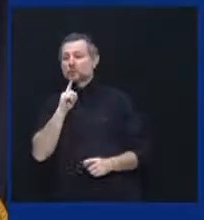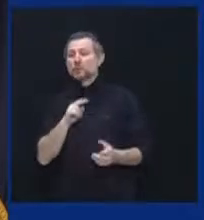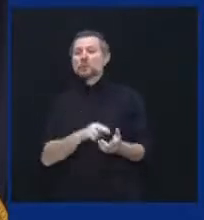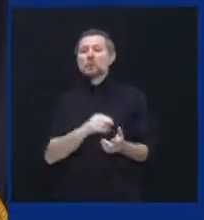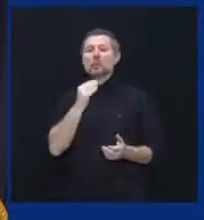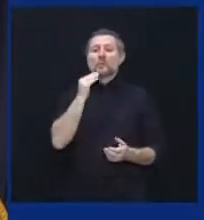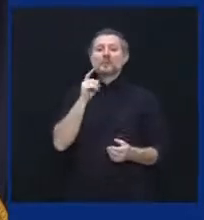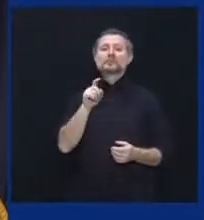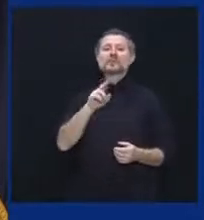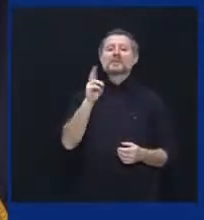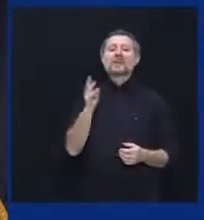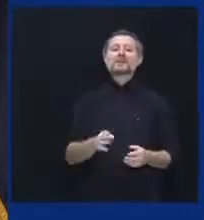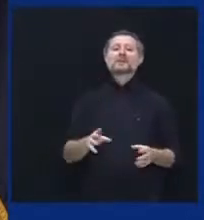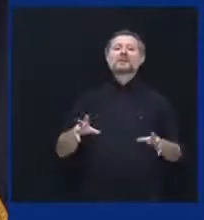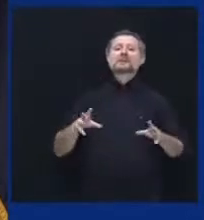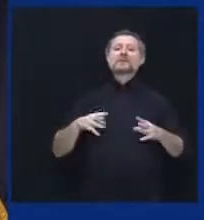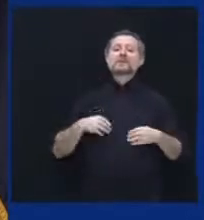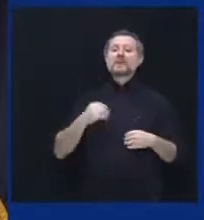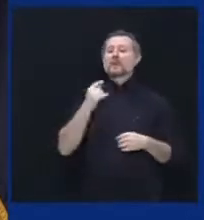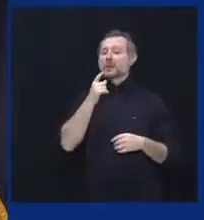they can't handle.